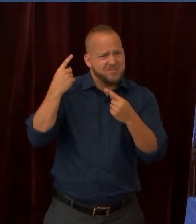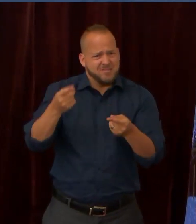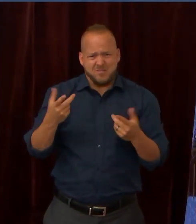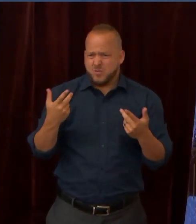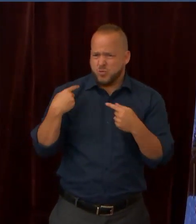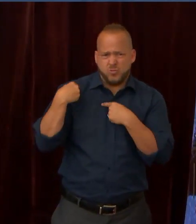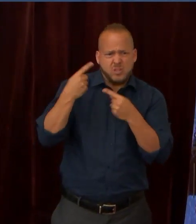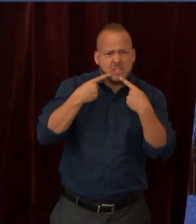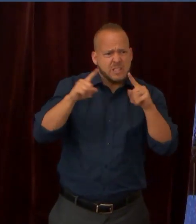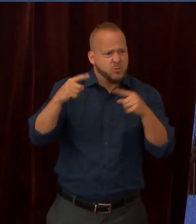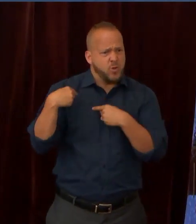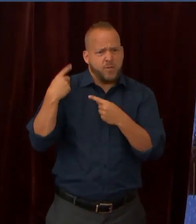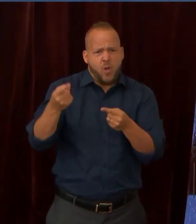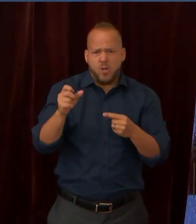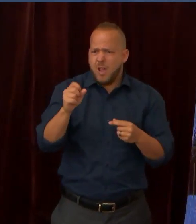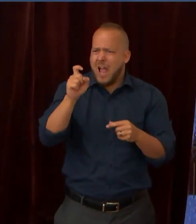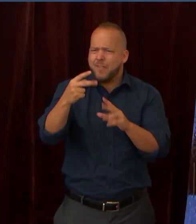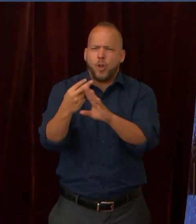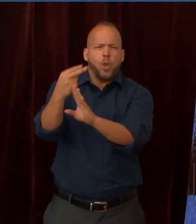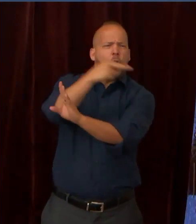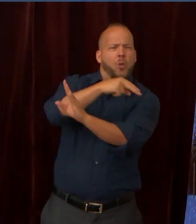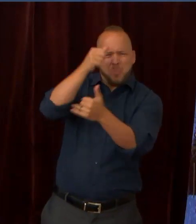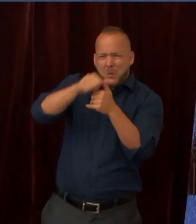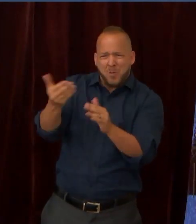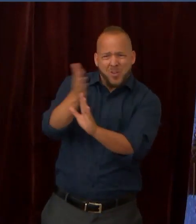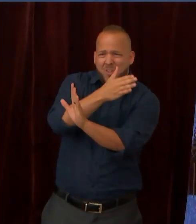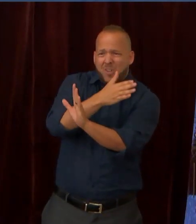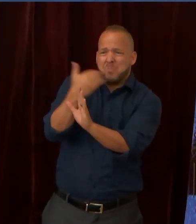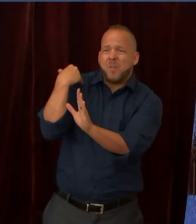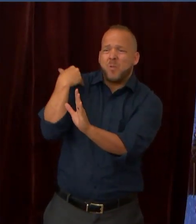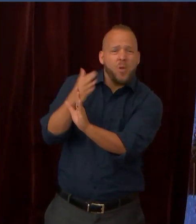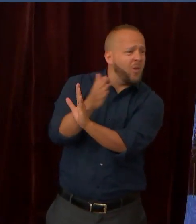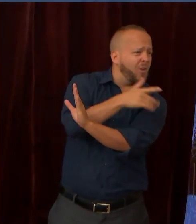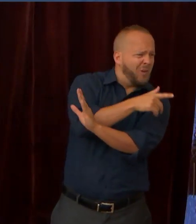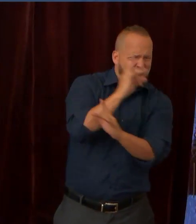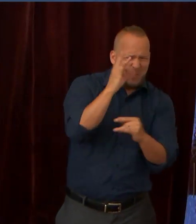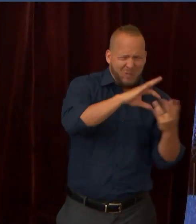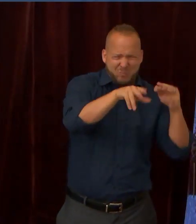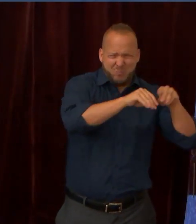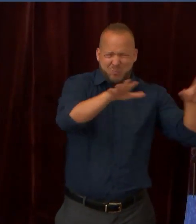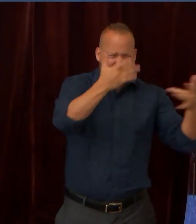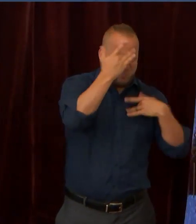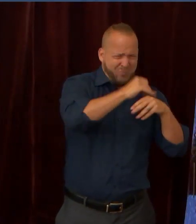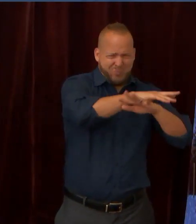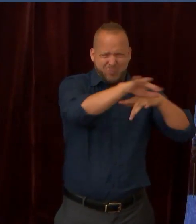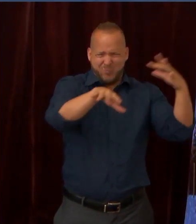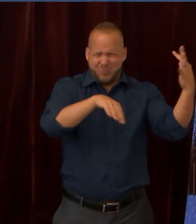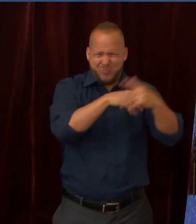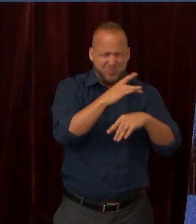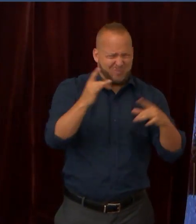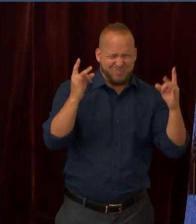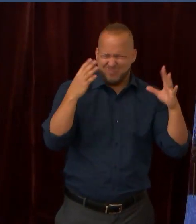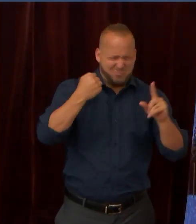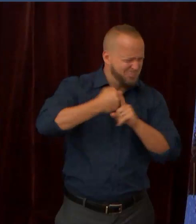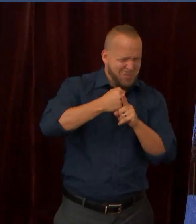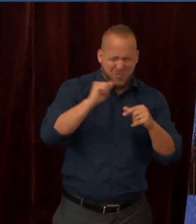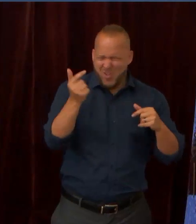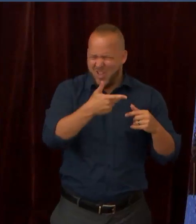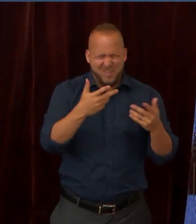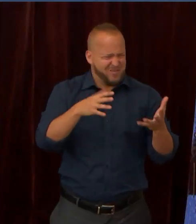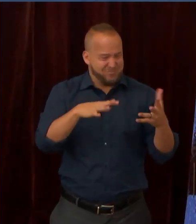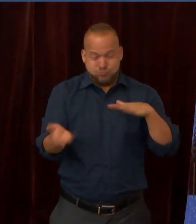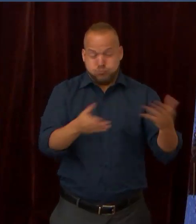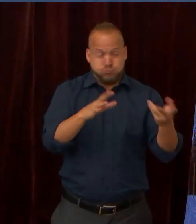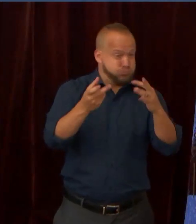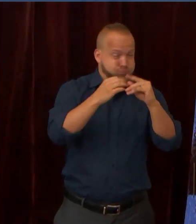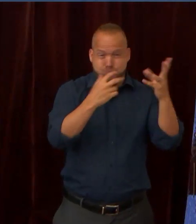When we started, we were the first hit, we were the hardest hit, and we jumped on this fast, and Washingtonians put their shoulder to the wheel, and we've been able to suppress